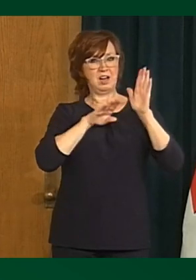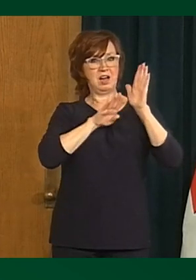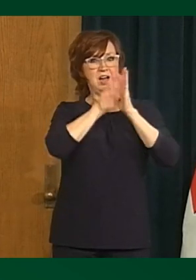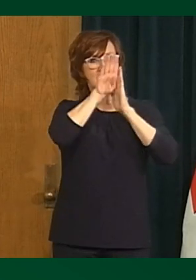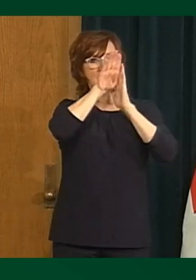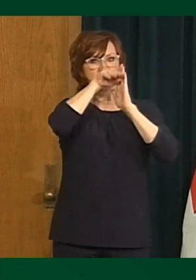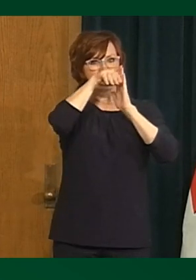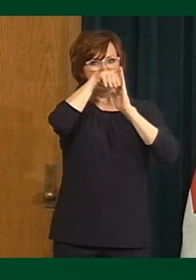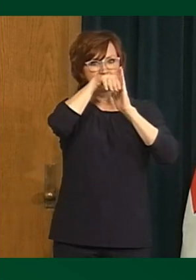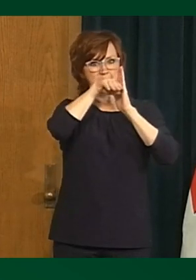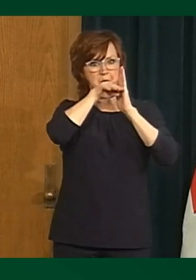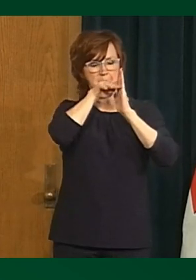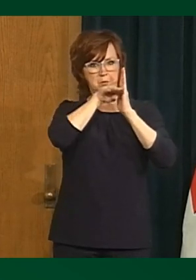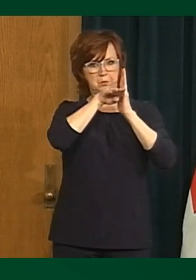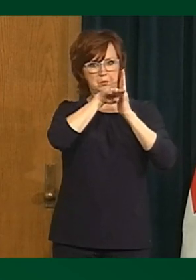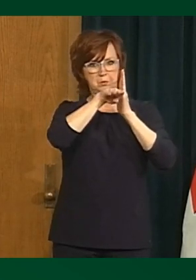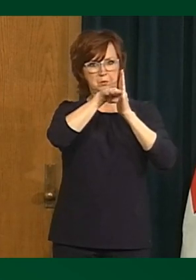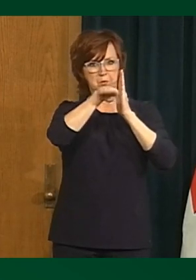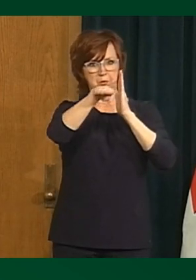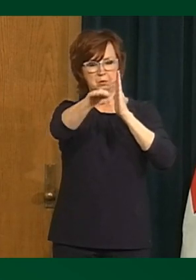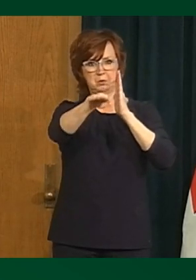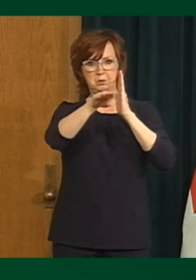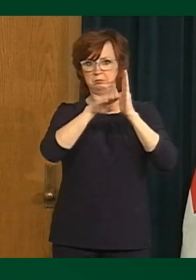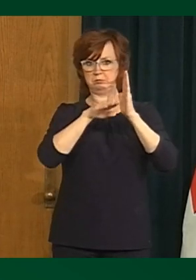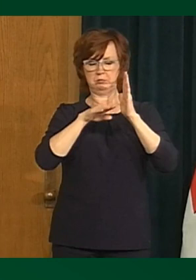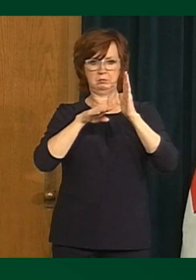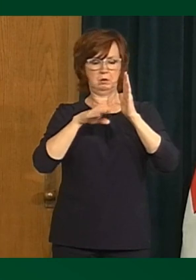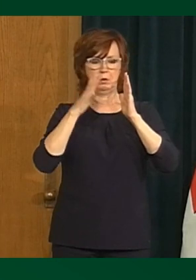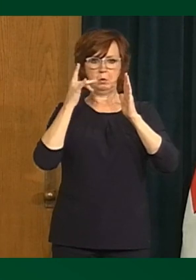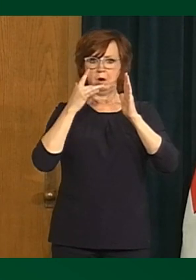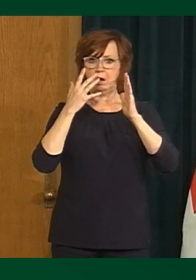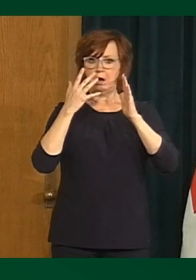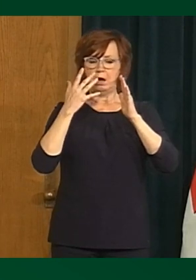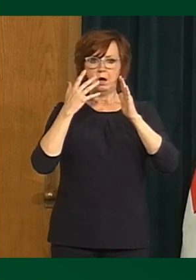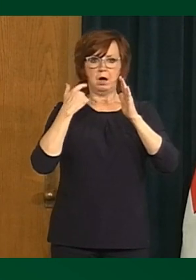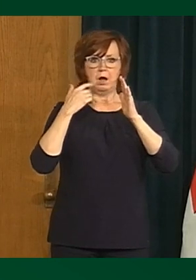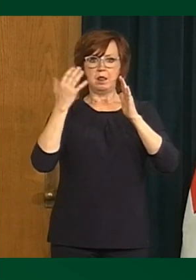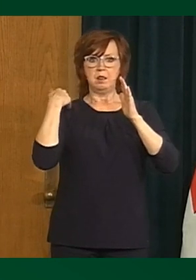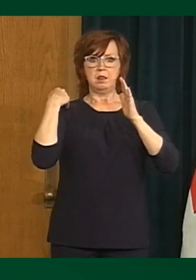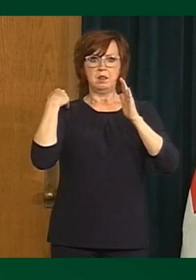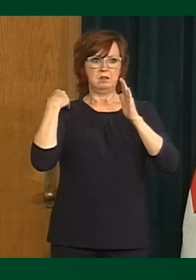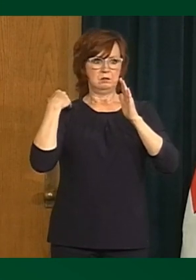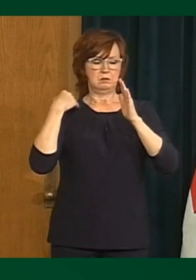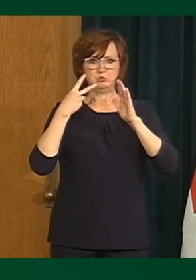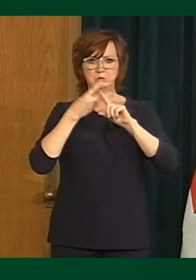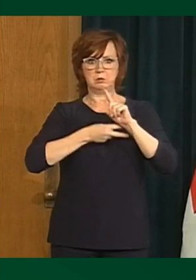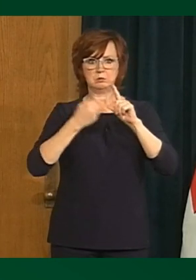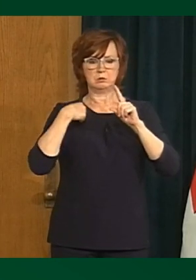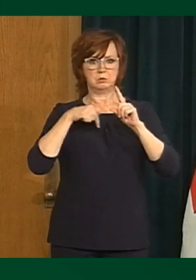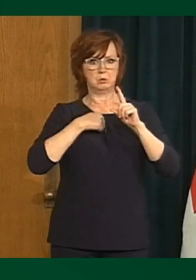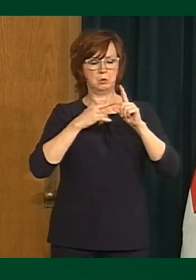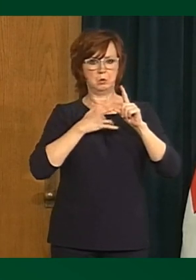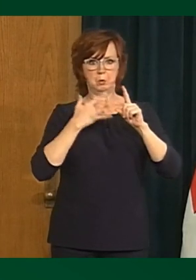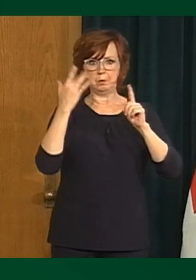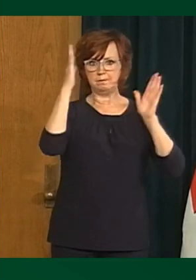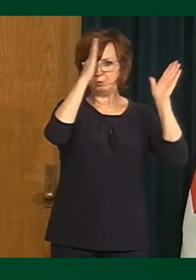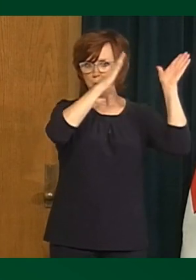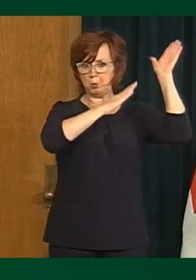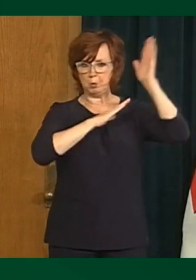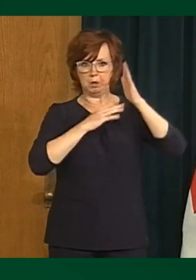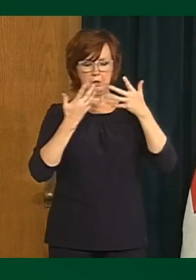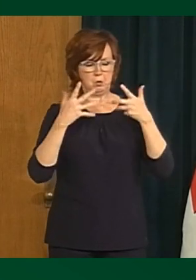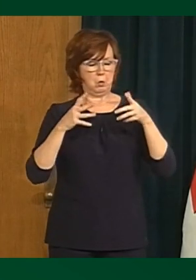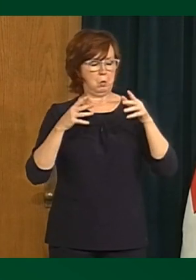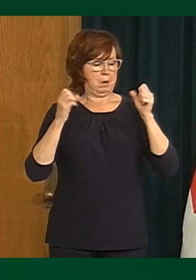our healthcare system can manage any of the challenges that may come at it. As we have seen in other areas of North America and around the